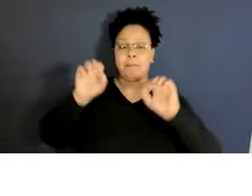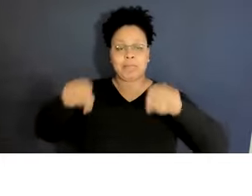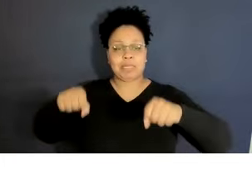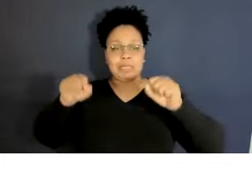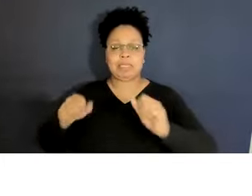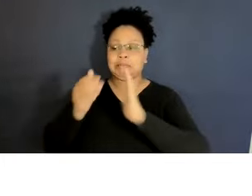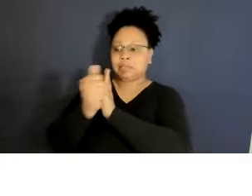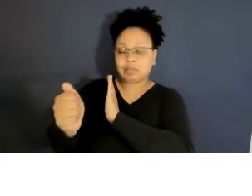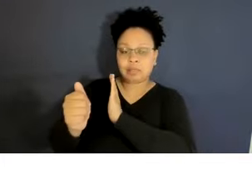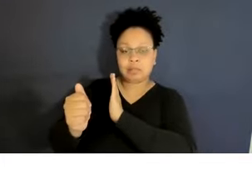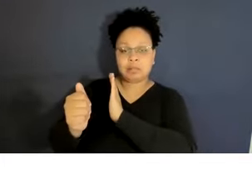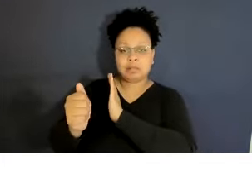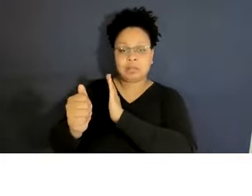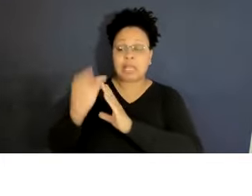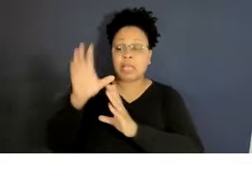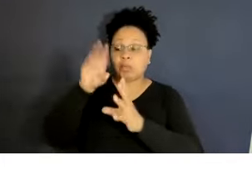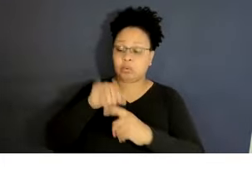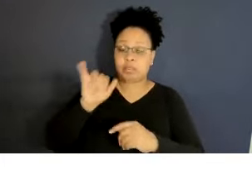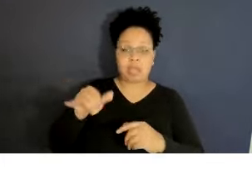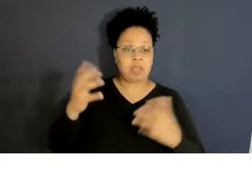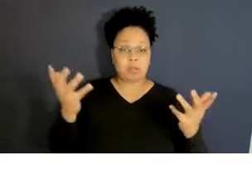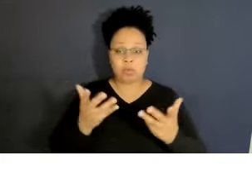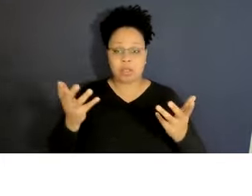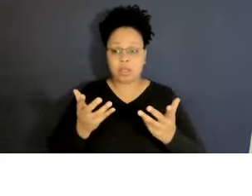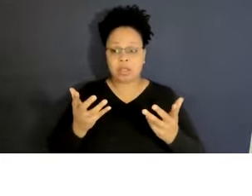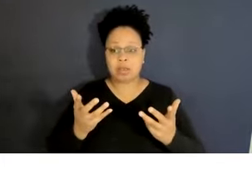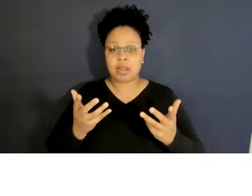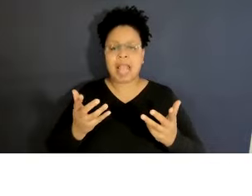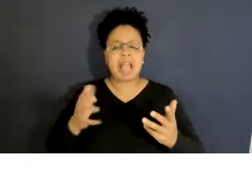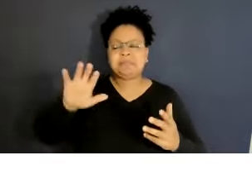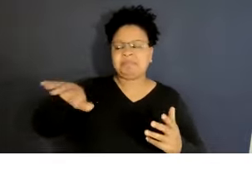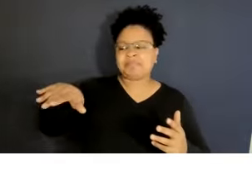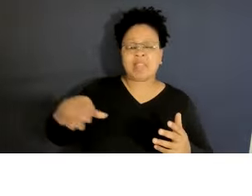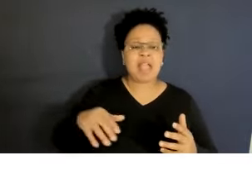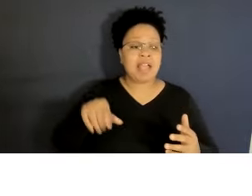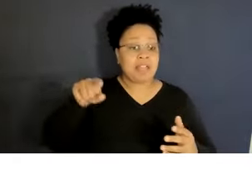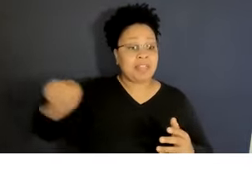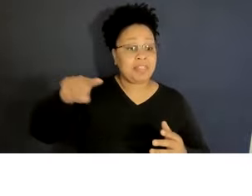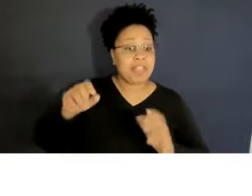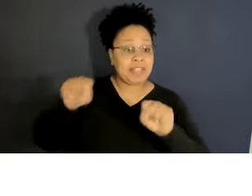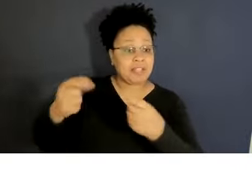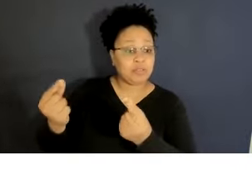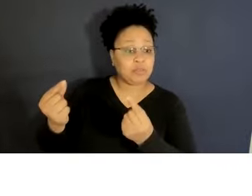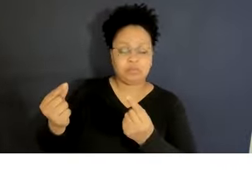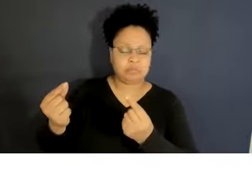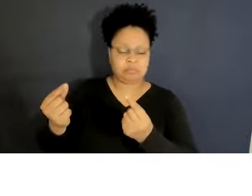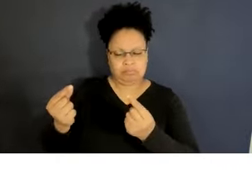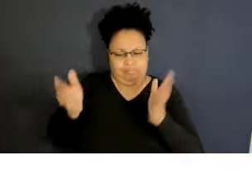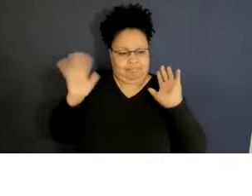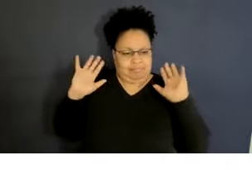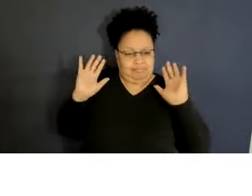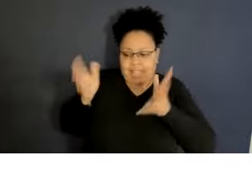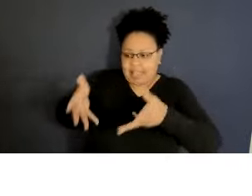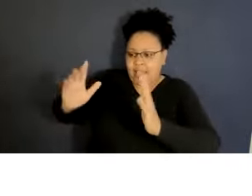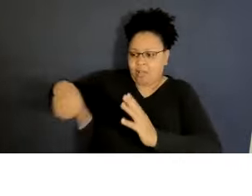that is not speaking for them, but to let them do